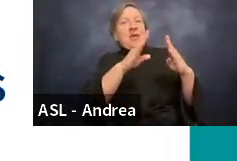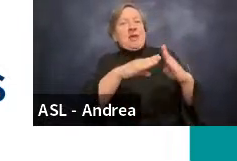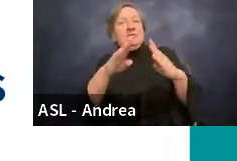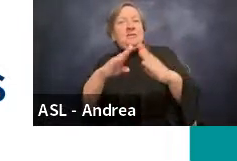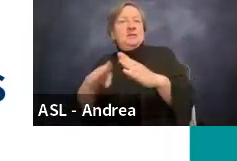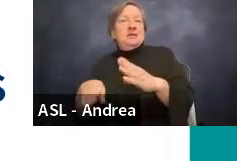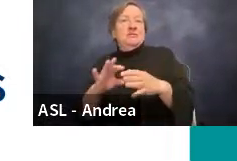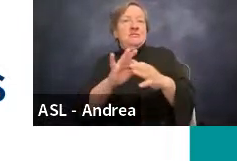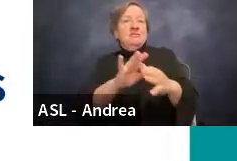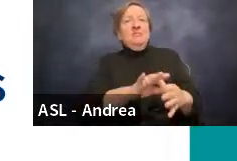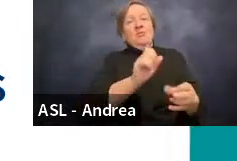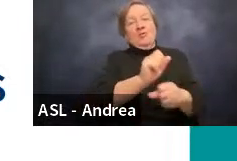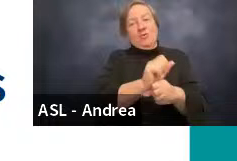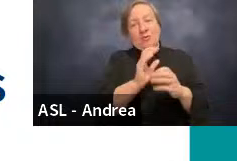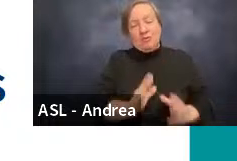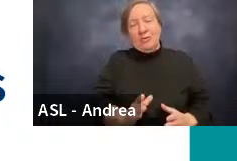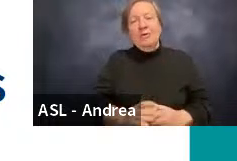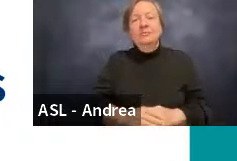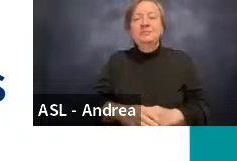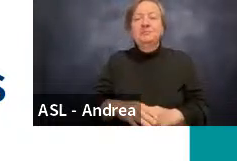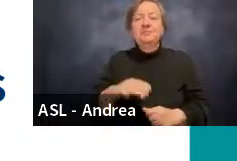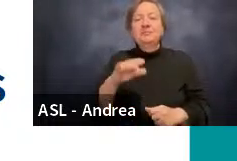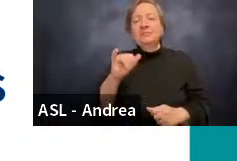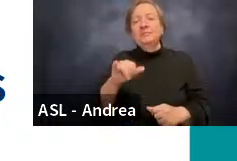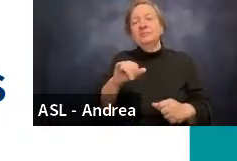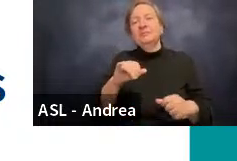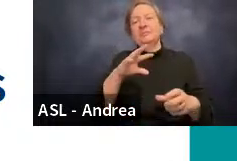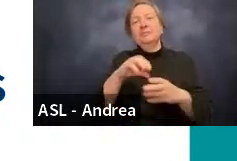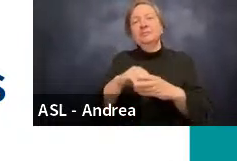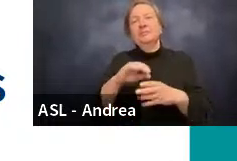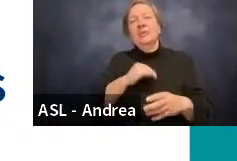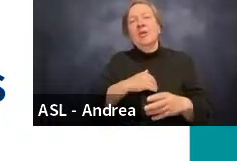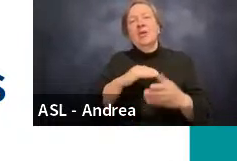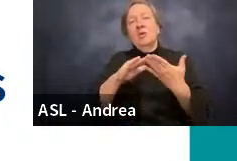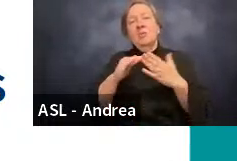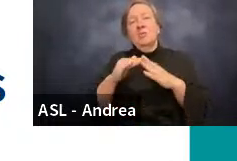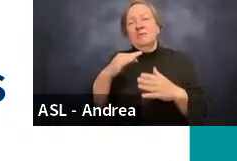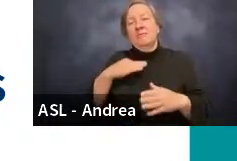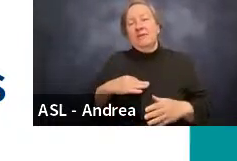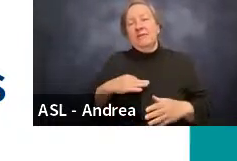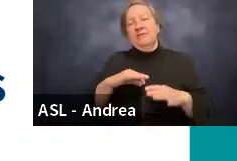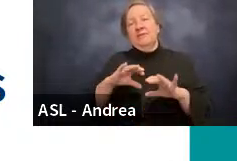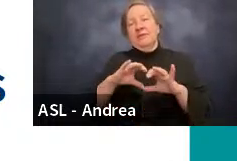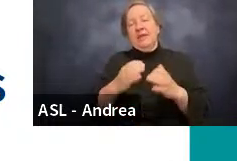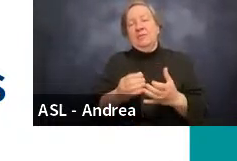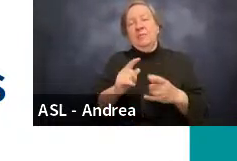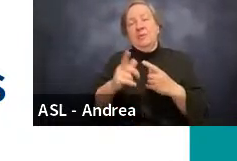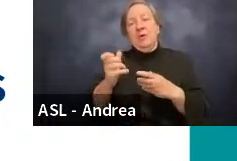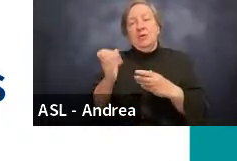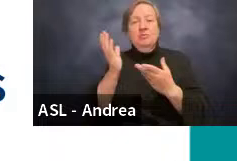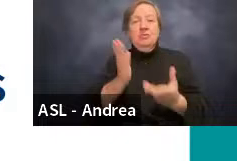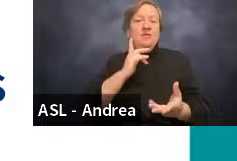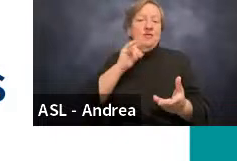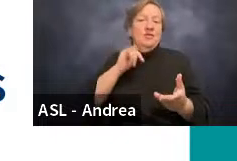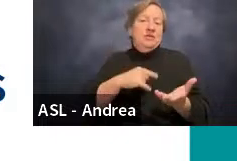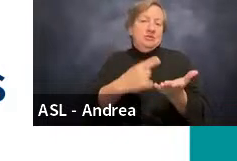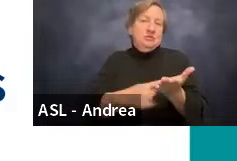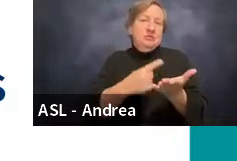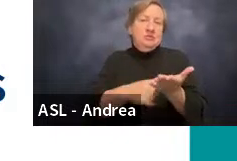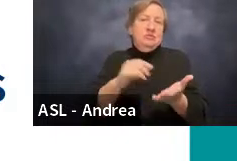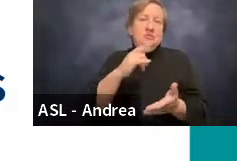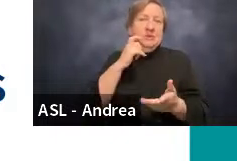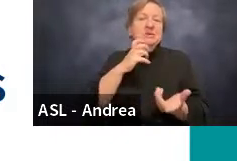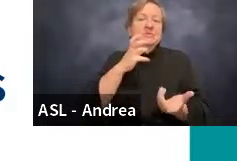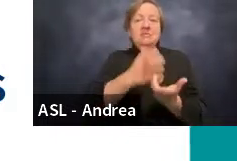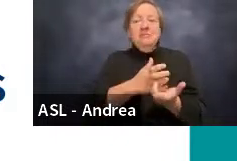give a reminder that this isn't included in our community benefits category, but we wanted to bring it forward for this conversation as well, since it aligns really